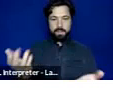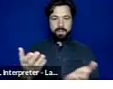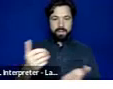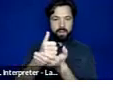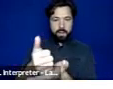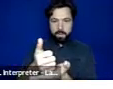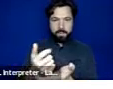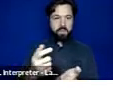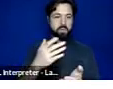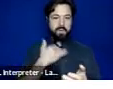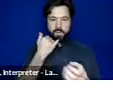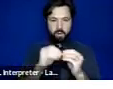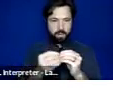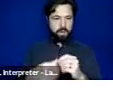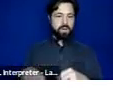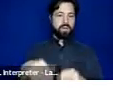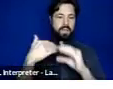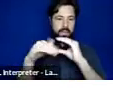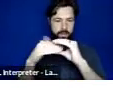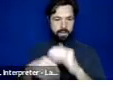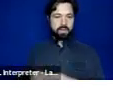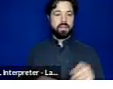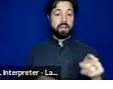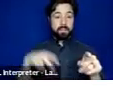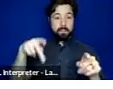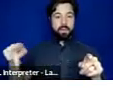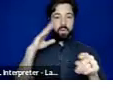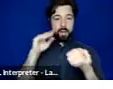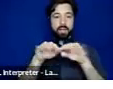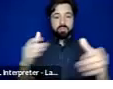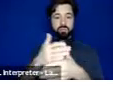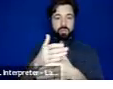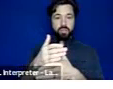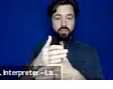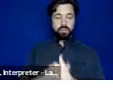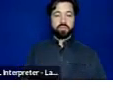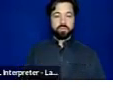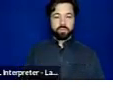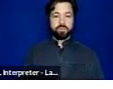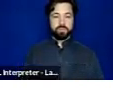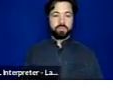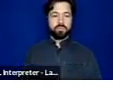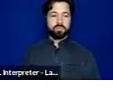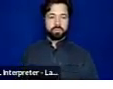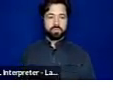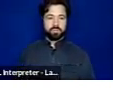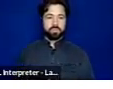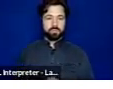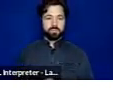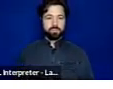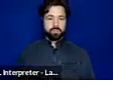am. There's my number. I can also share this PowerPoint with you guys after the meeting